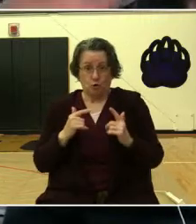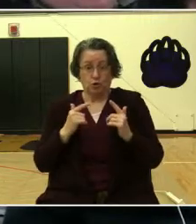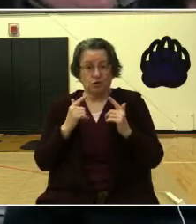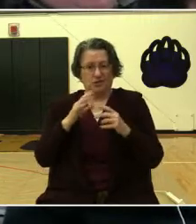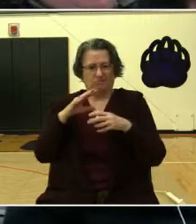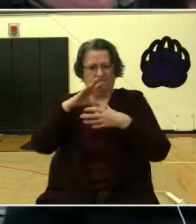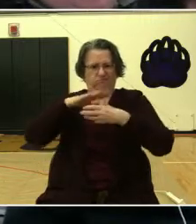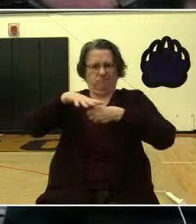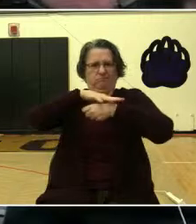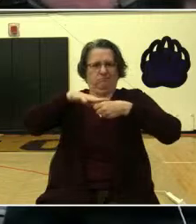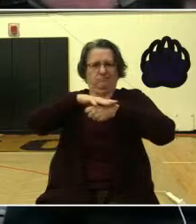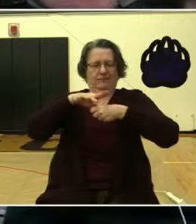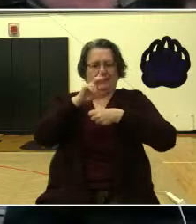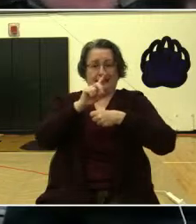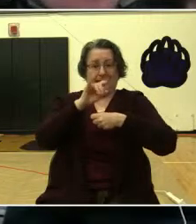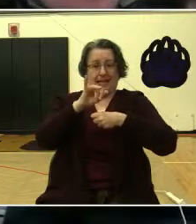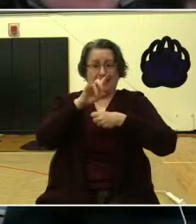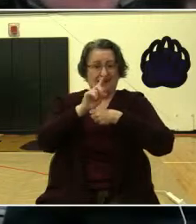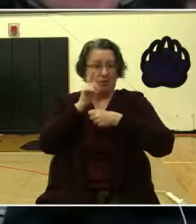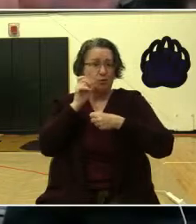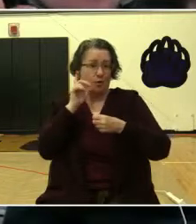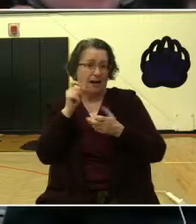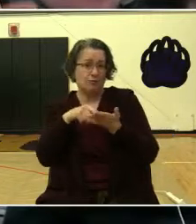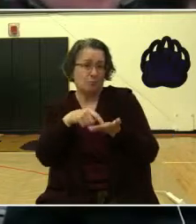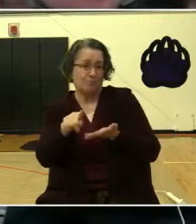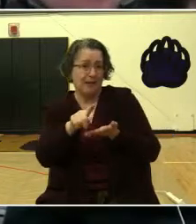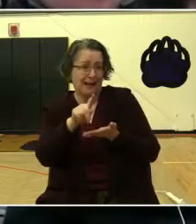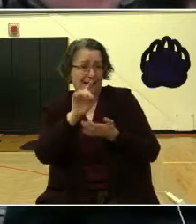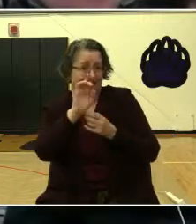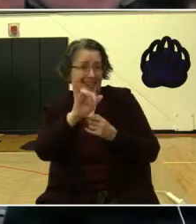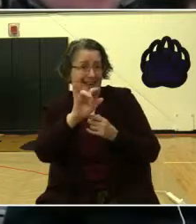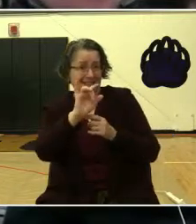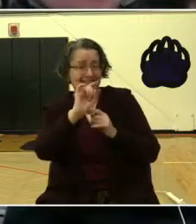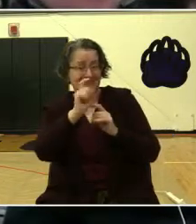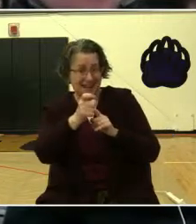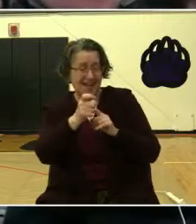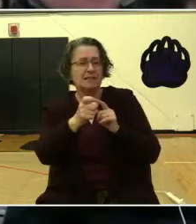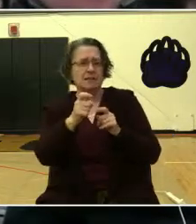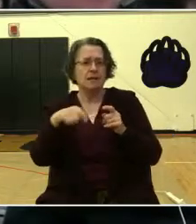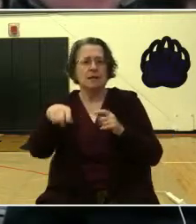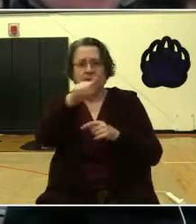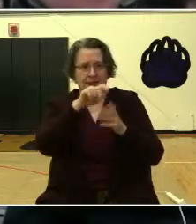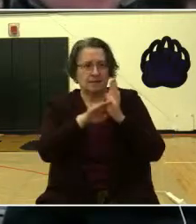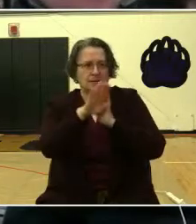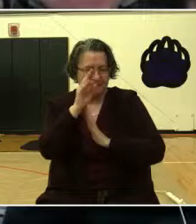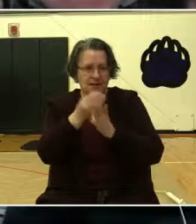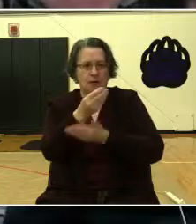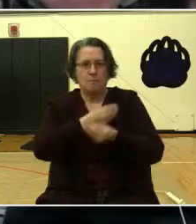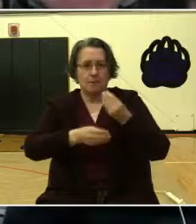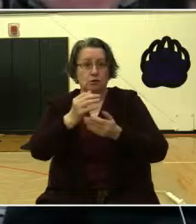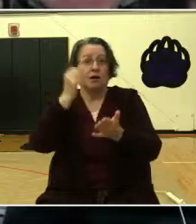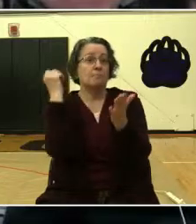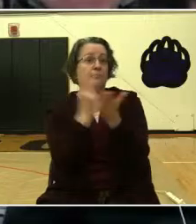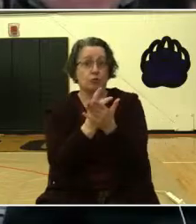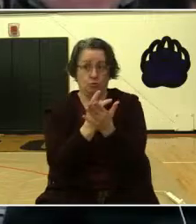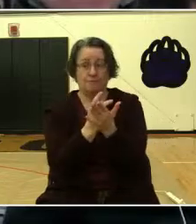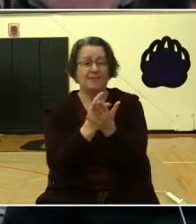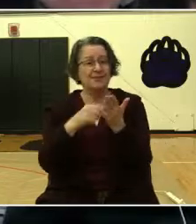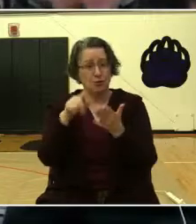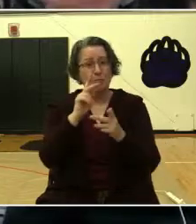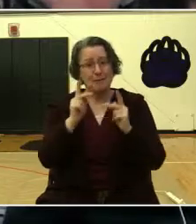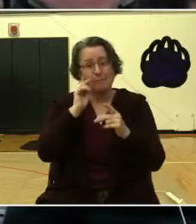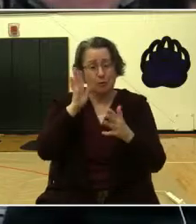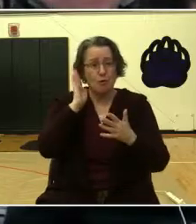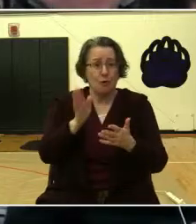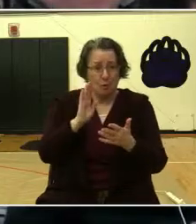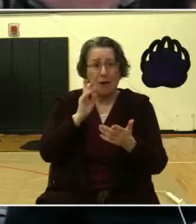brador who are actually putting the assessment in so it's been approved by the people that are going to be taxed and